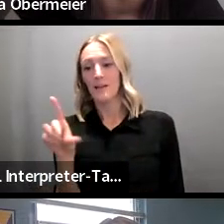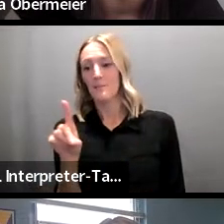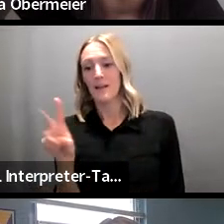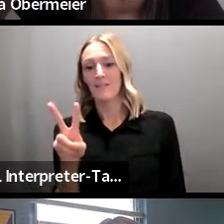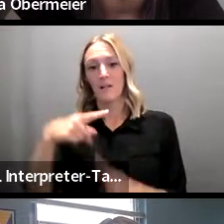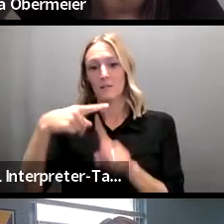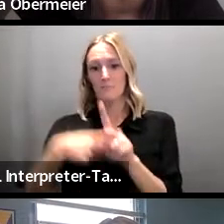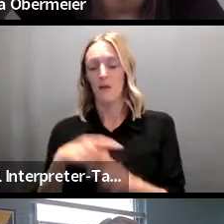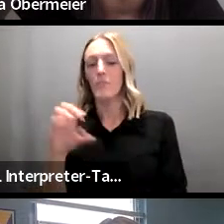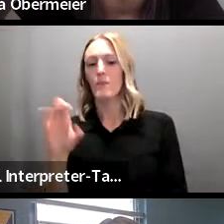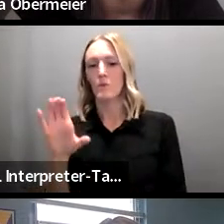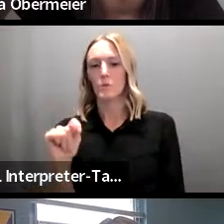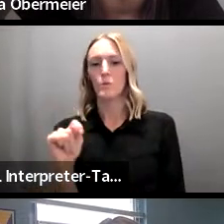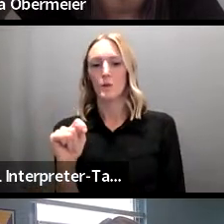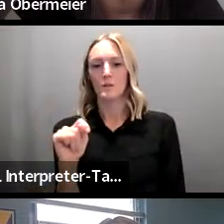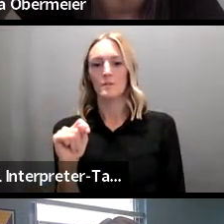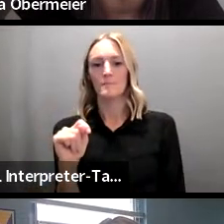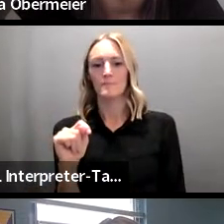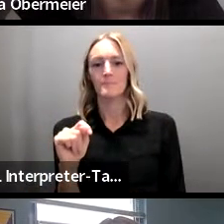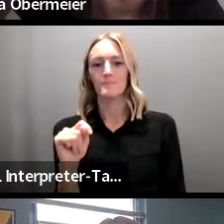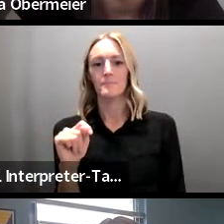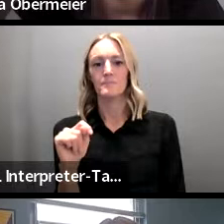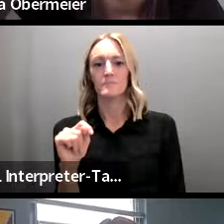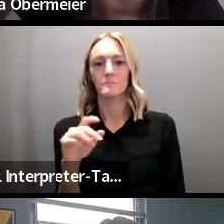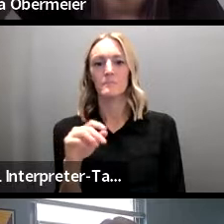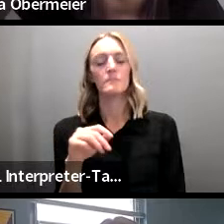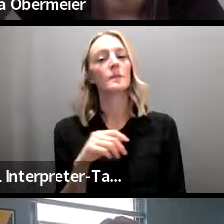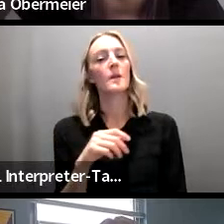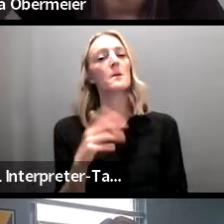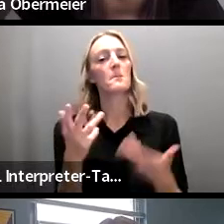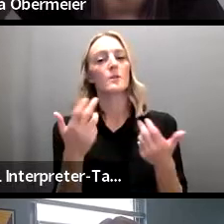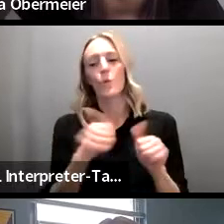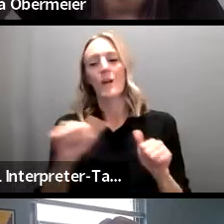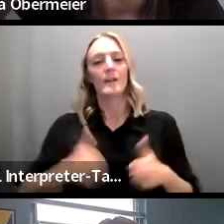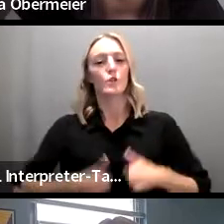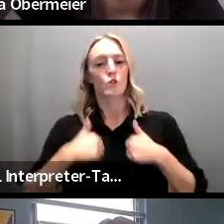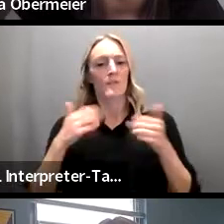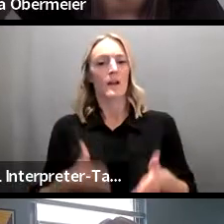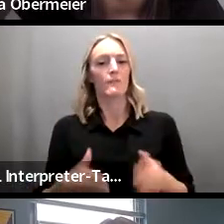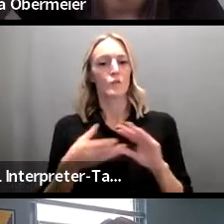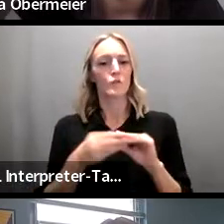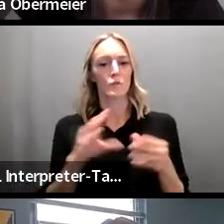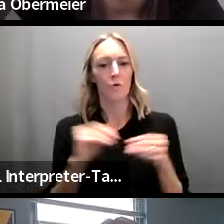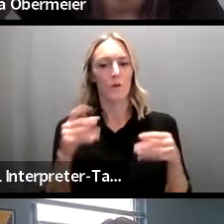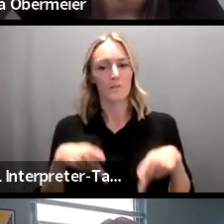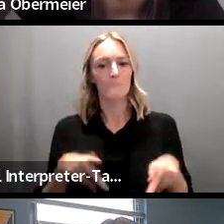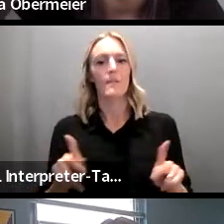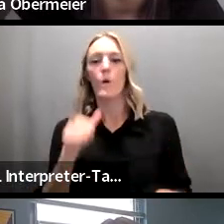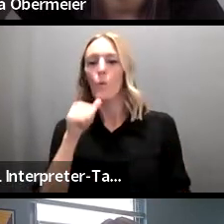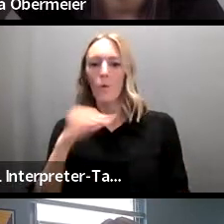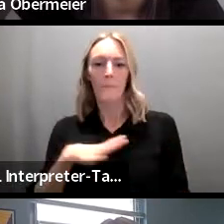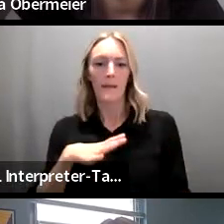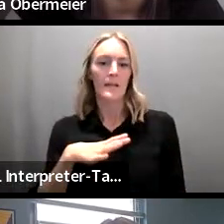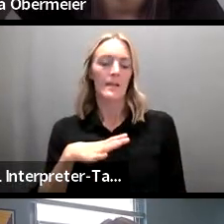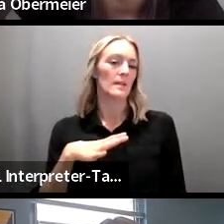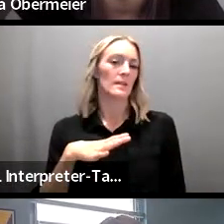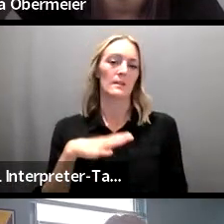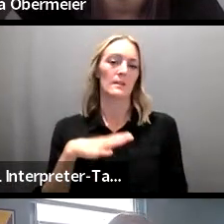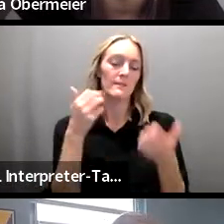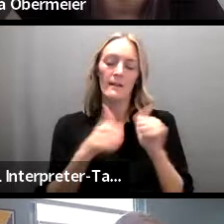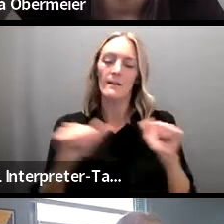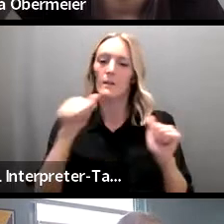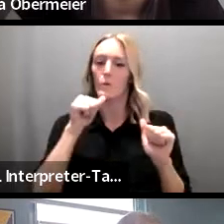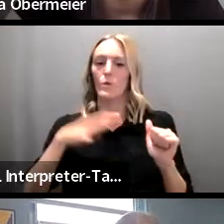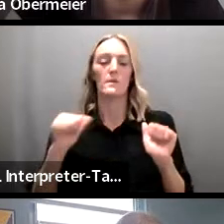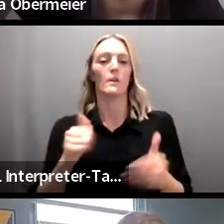October. And so, but we're extending those survivor stories. And so we're allowing women from every walk of life to be able to share